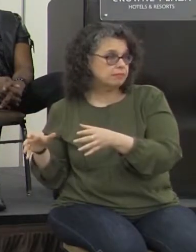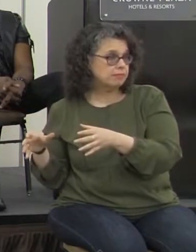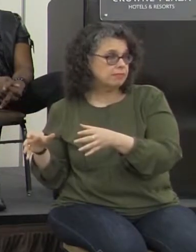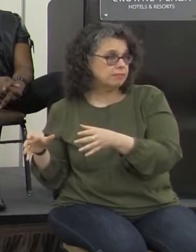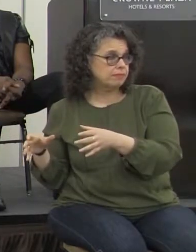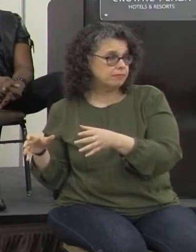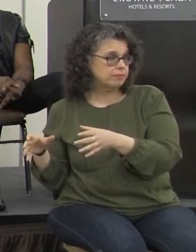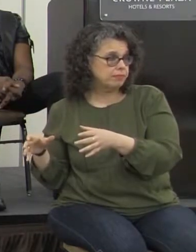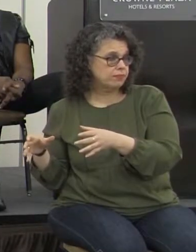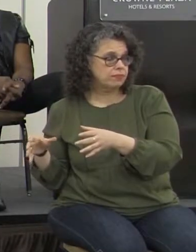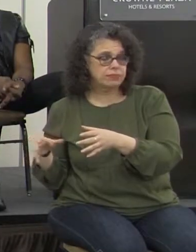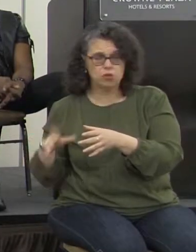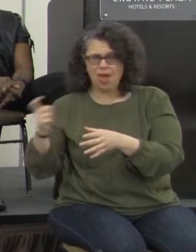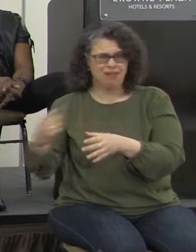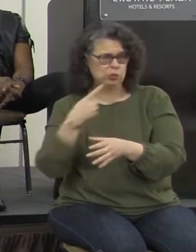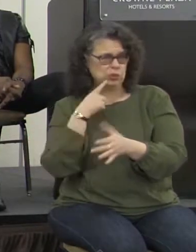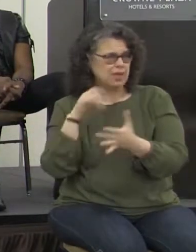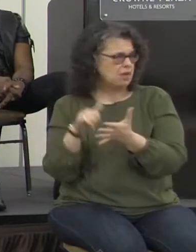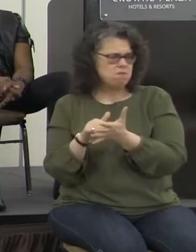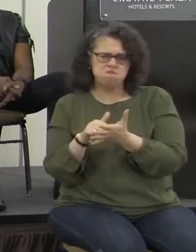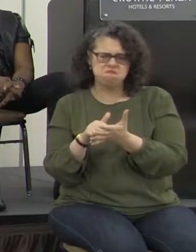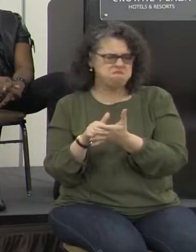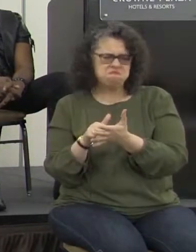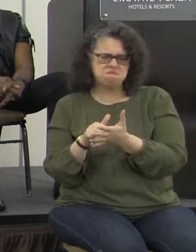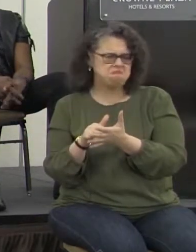never something that we had to say.